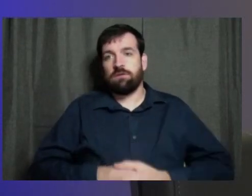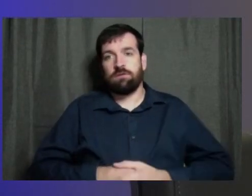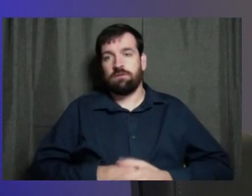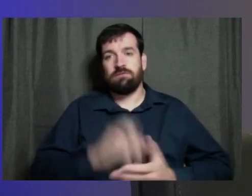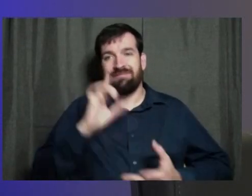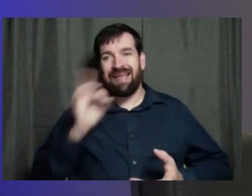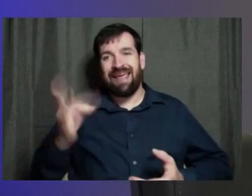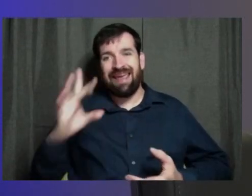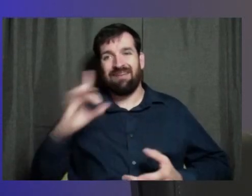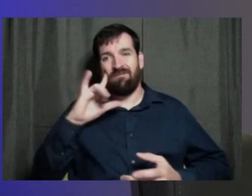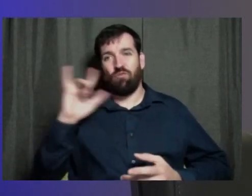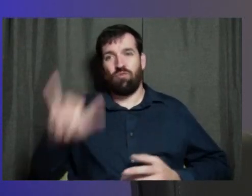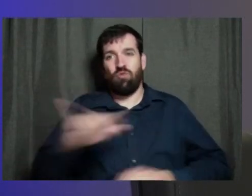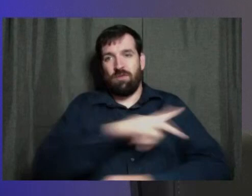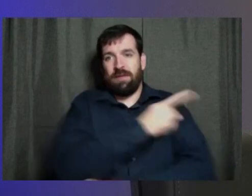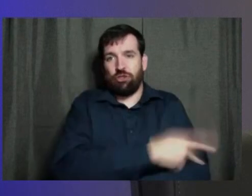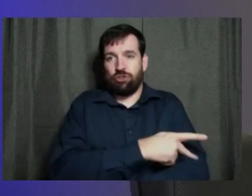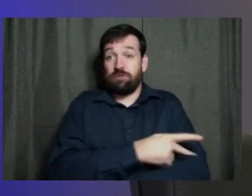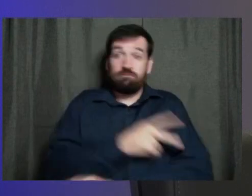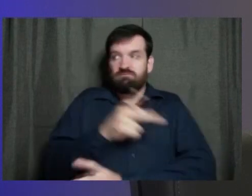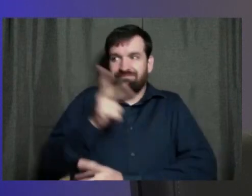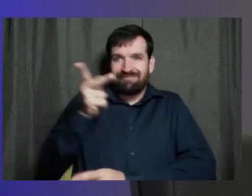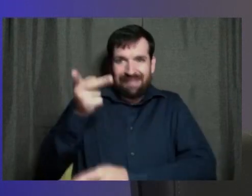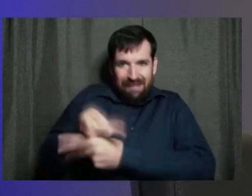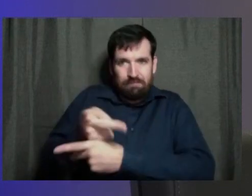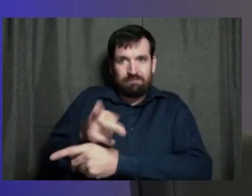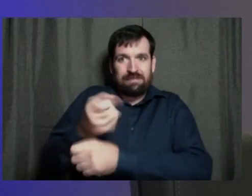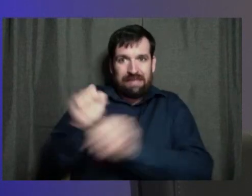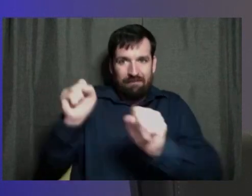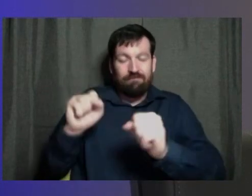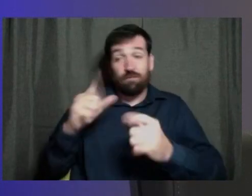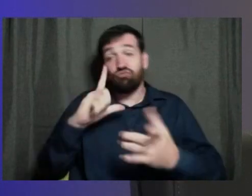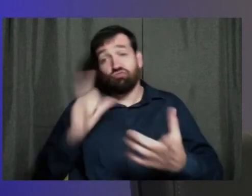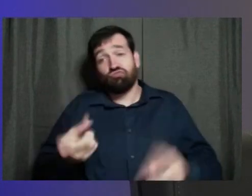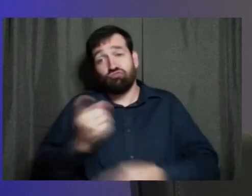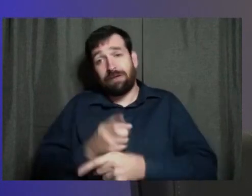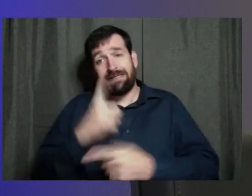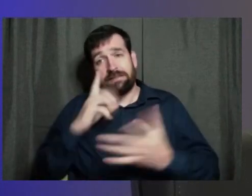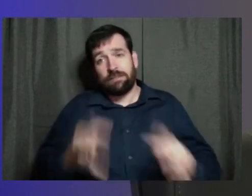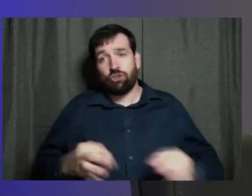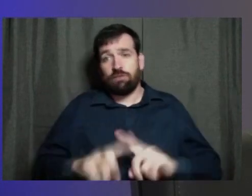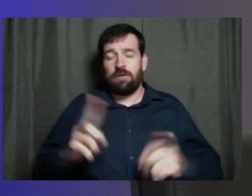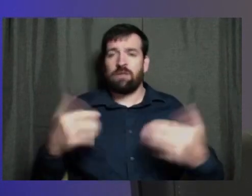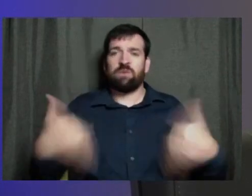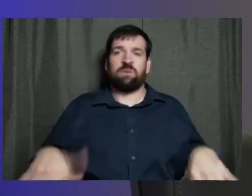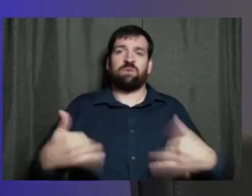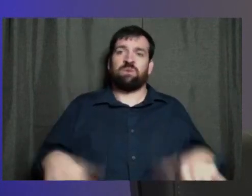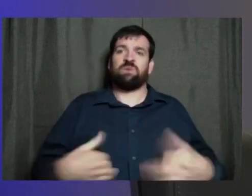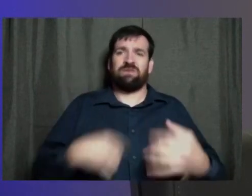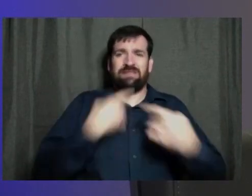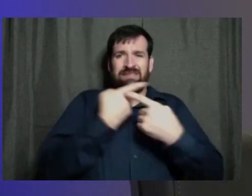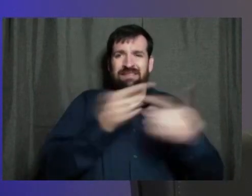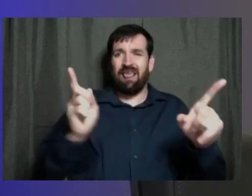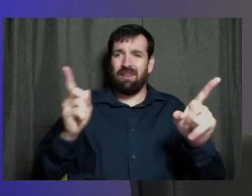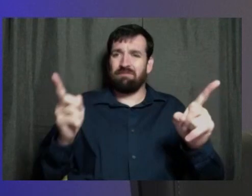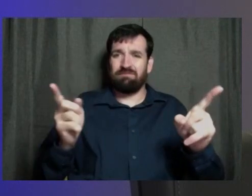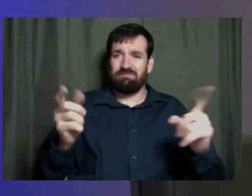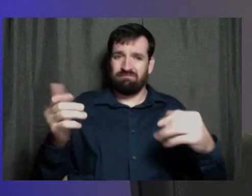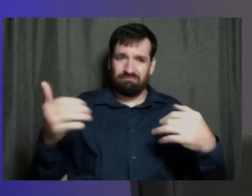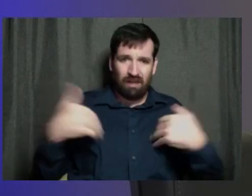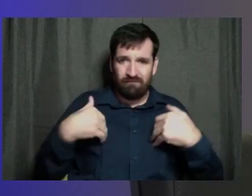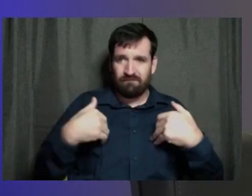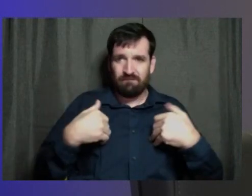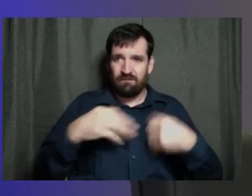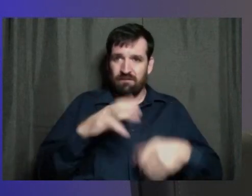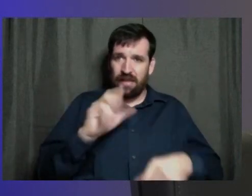patients. It's what we had to do to keep people safe. It was the right decision, but it was heartbreaking. And telling someone they had cancer, telling someone they needed to